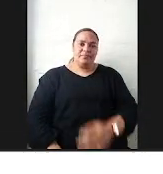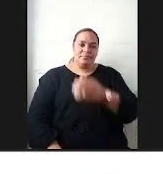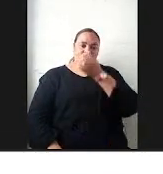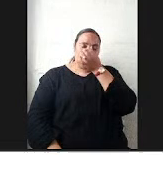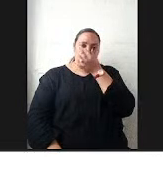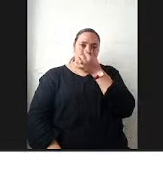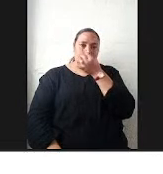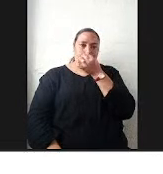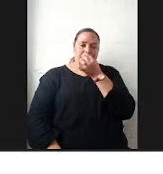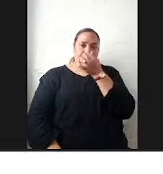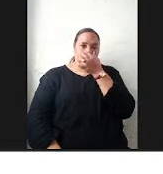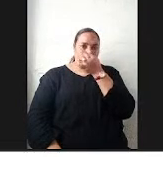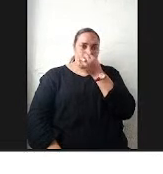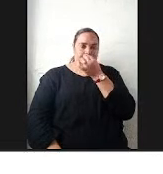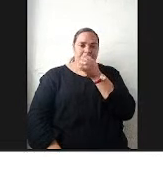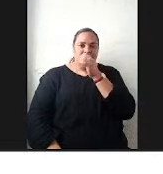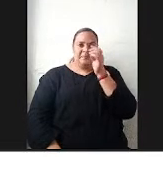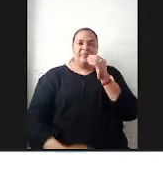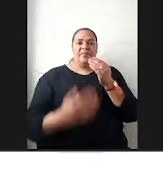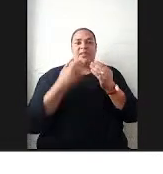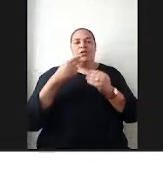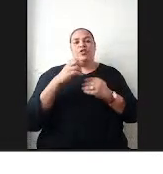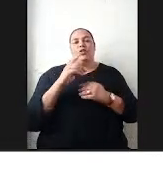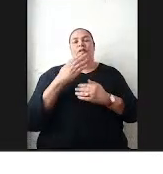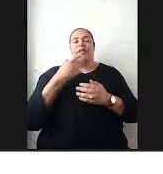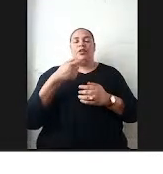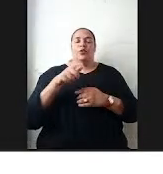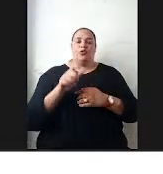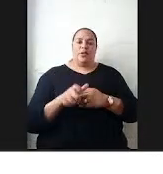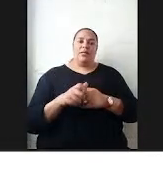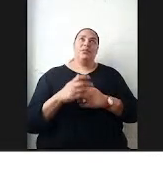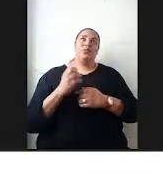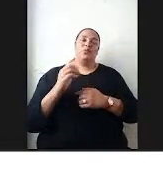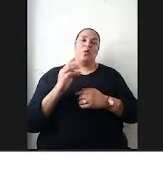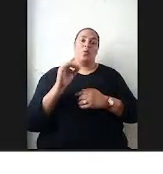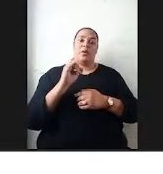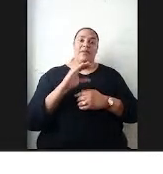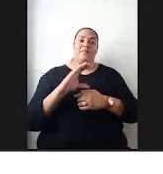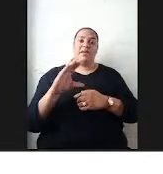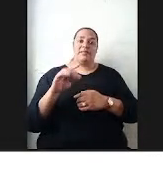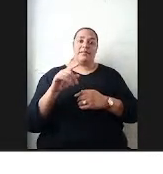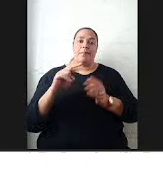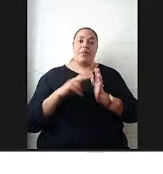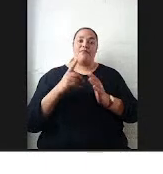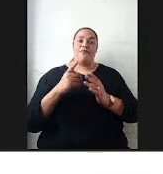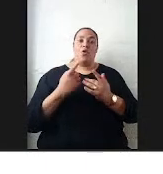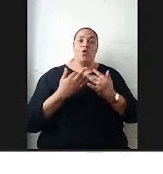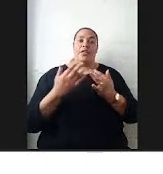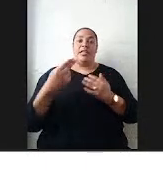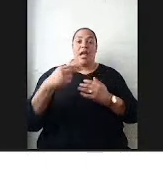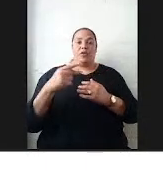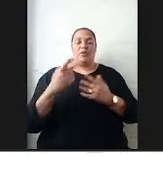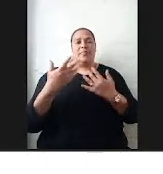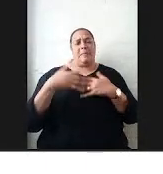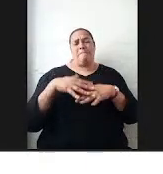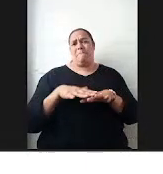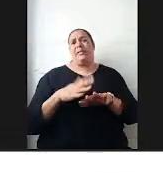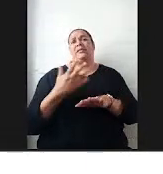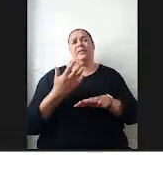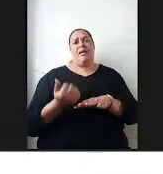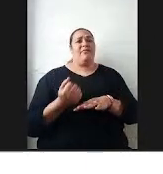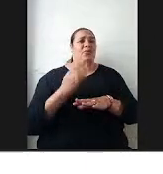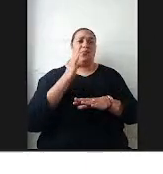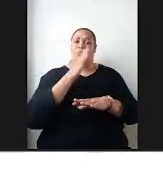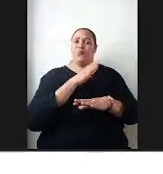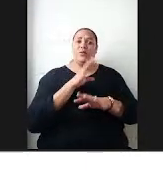Thank you, HOD. Thank you, Chair. The investor pipeline for green hydrogen is quite mixed. So there's no